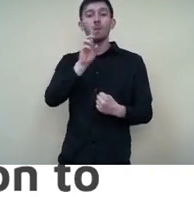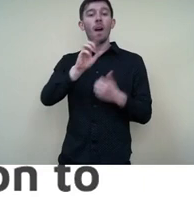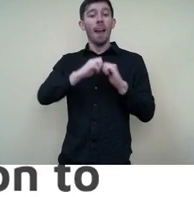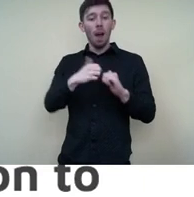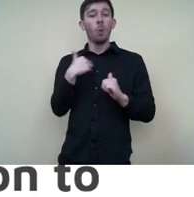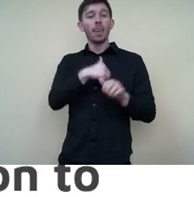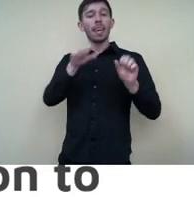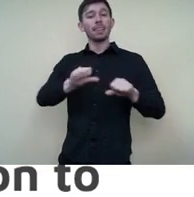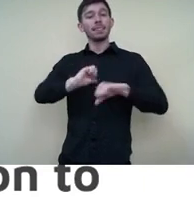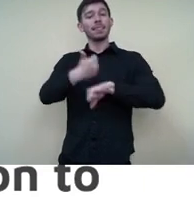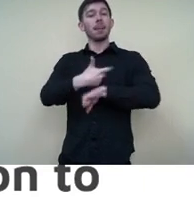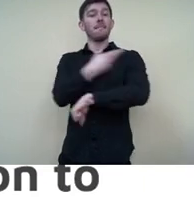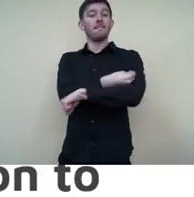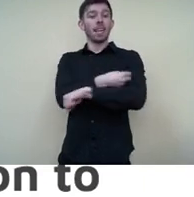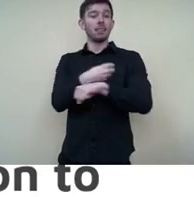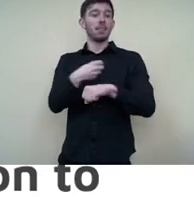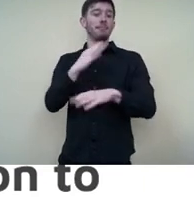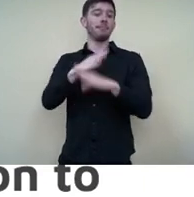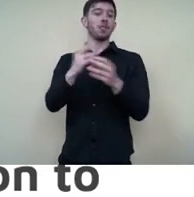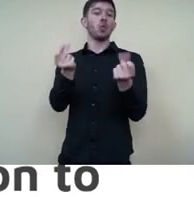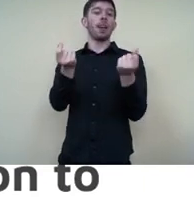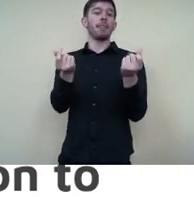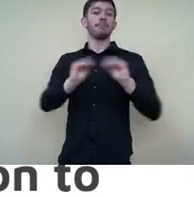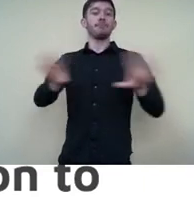get a vaccine out so quickly in the future.